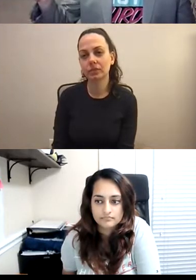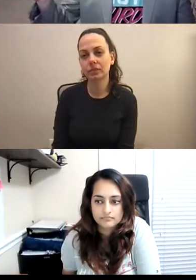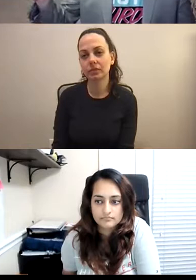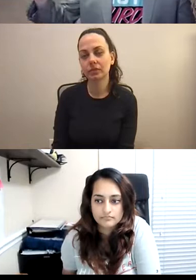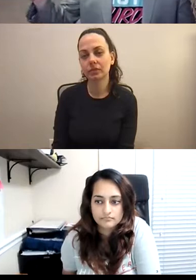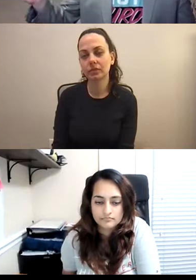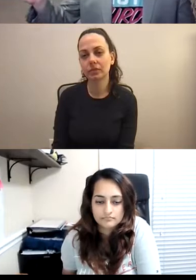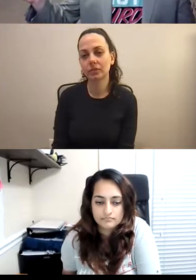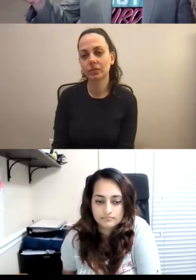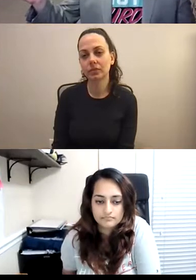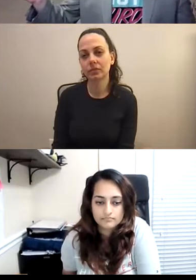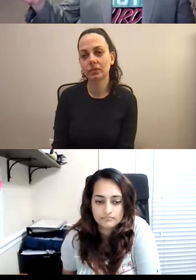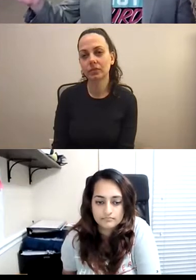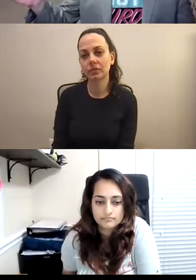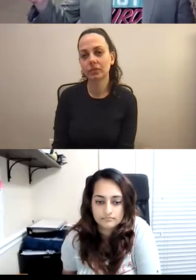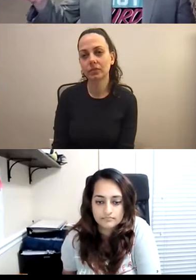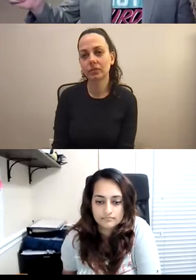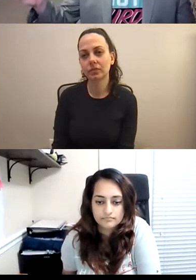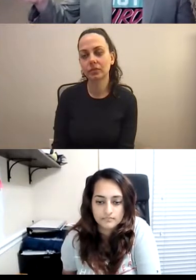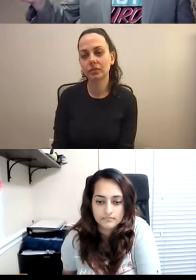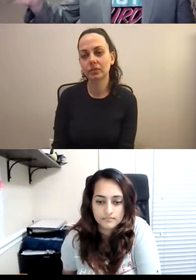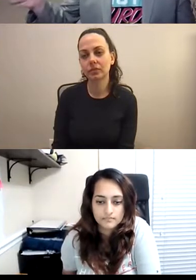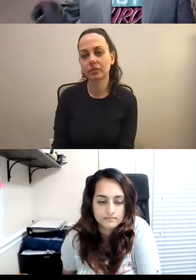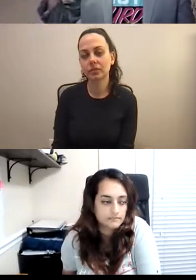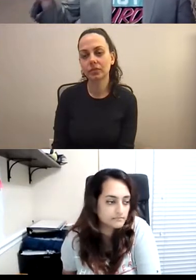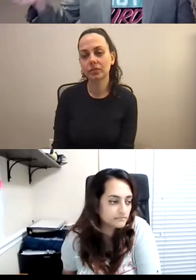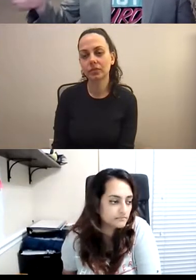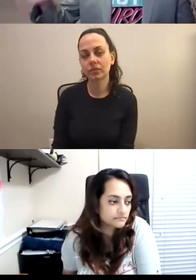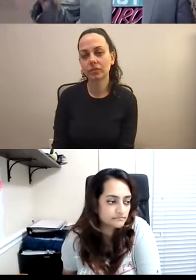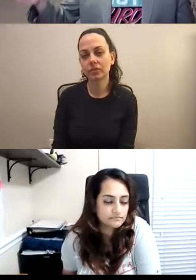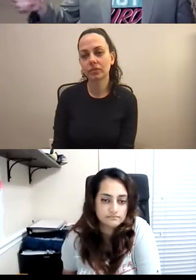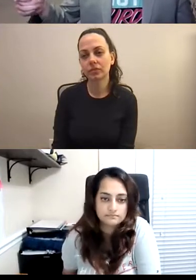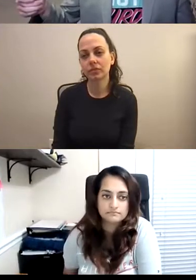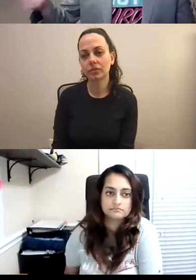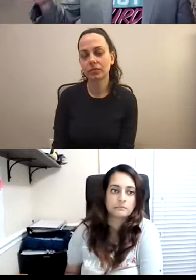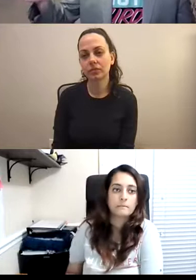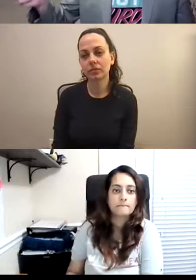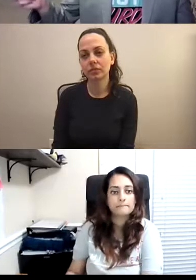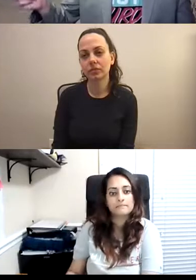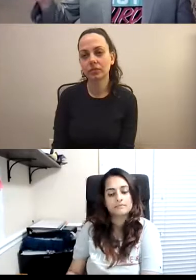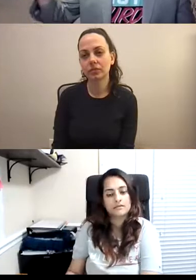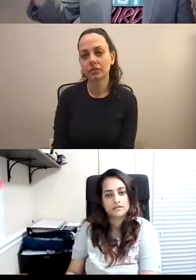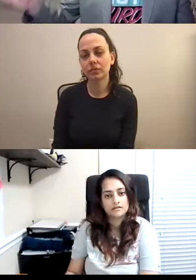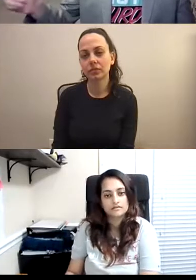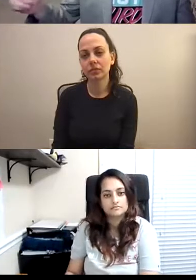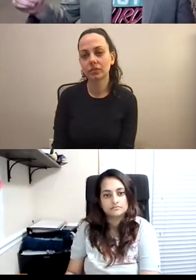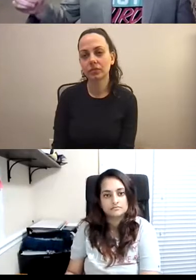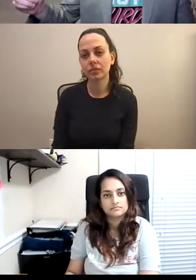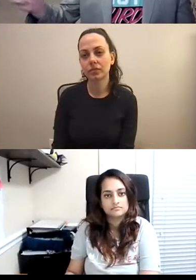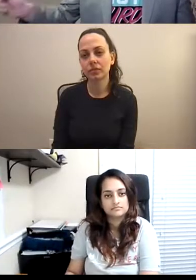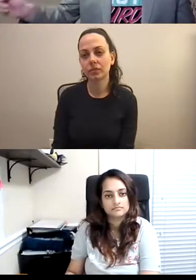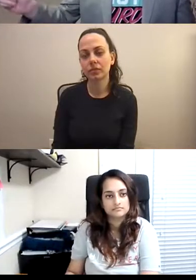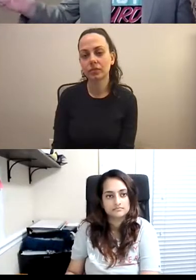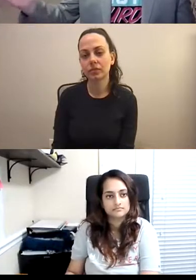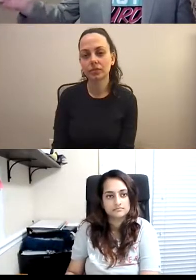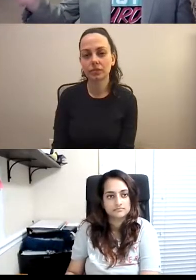confidence, right? And I think some of that just comes with time. What I know about myself is